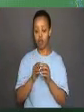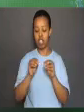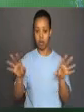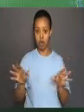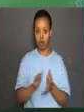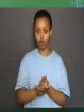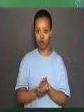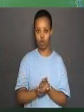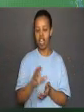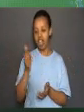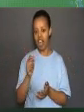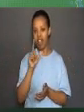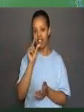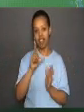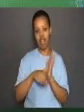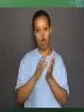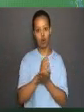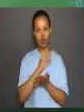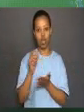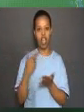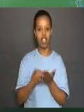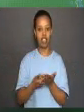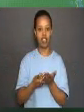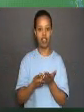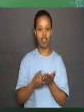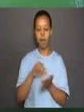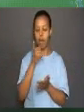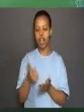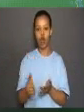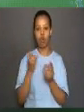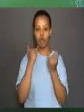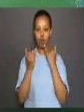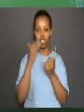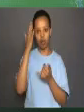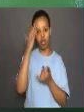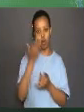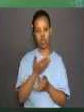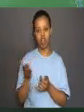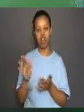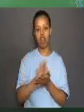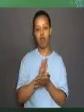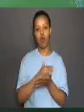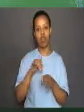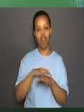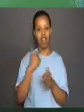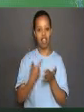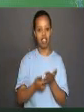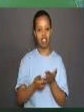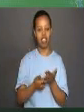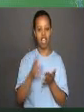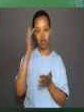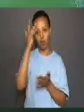Take another few minutes to write down any information you know about how the diseases